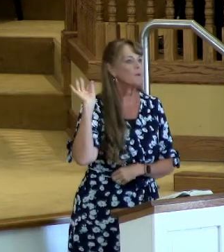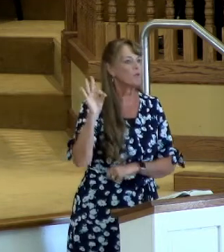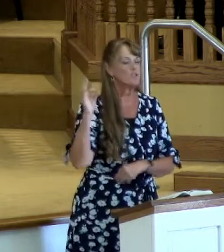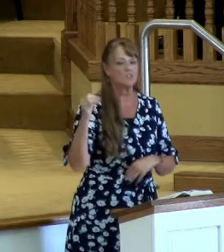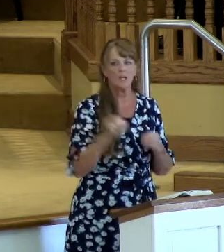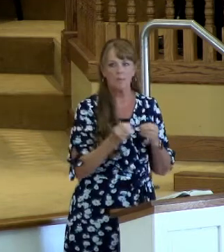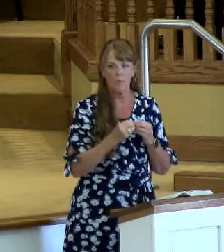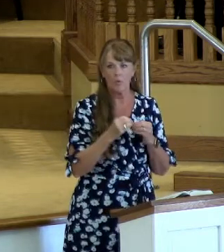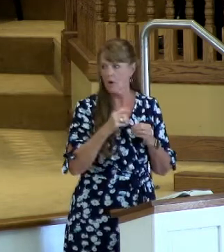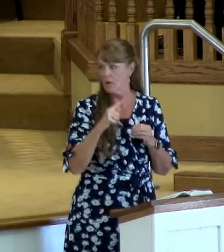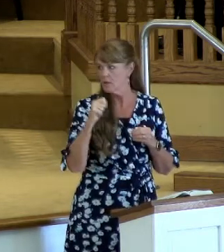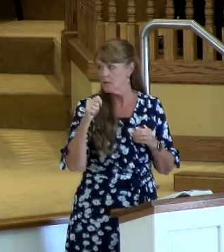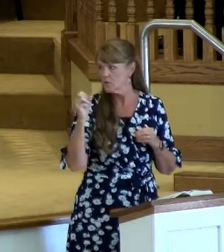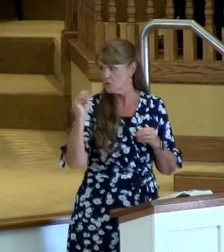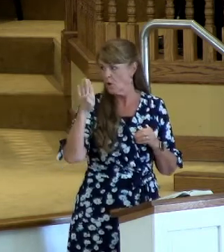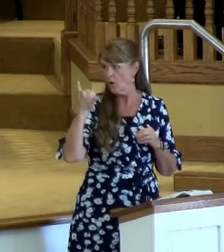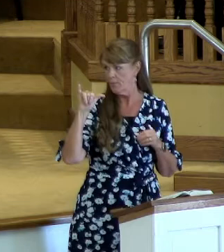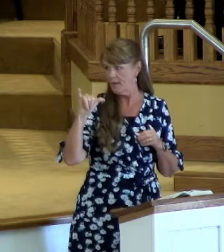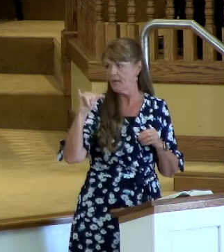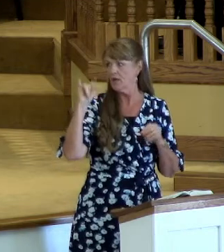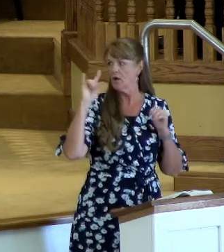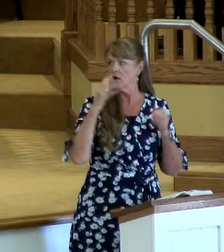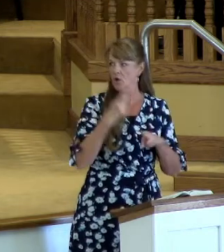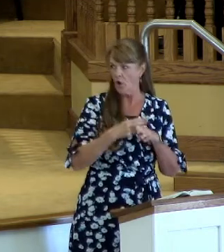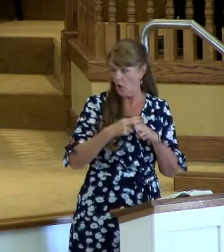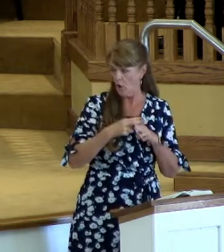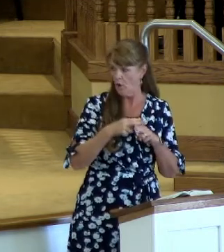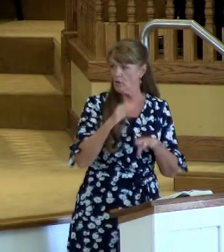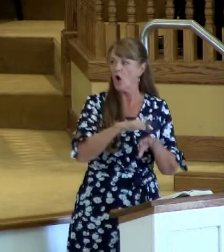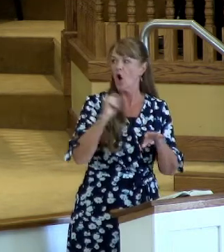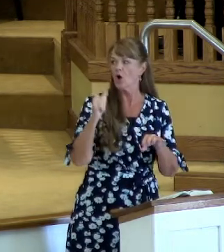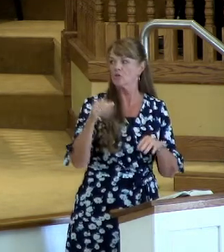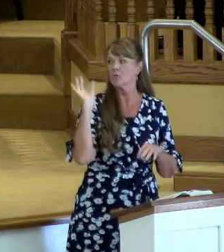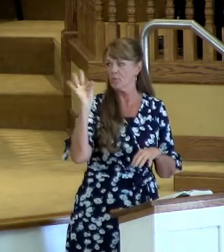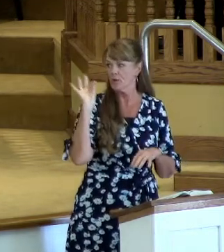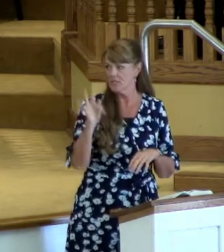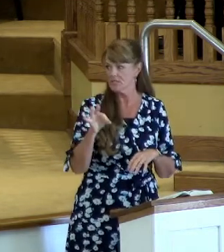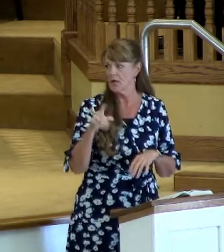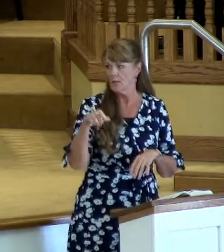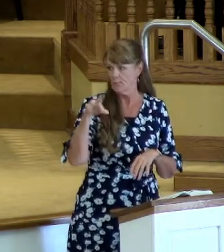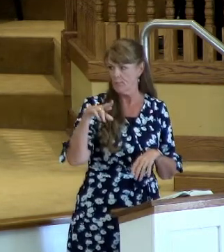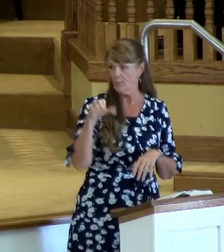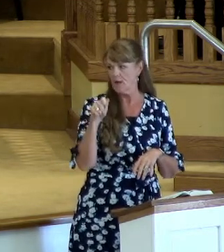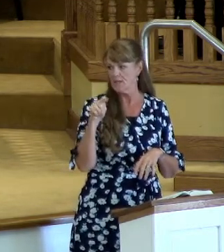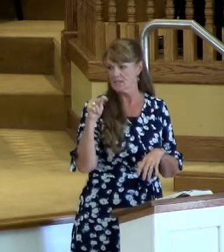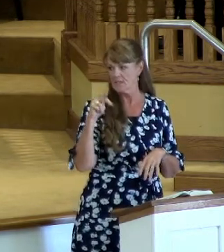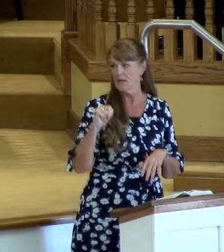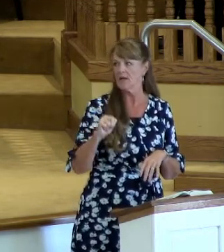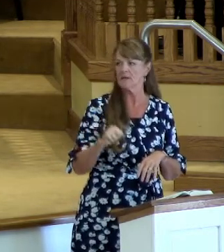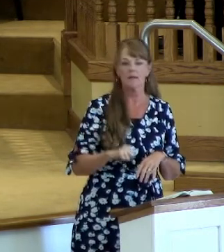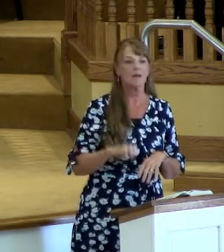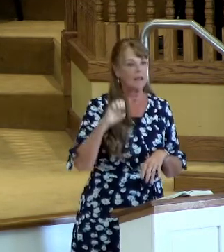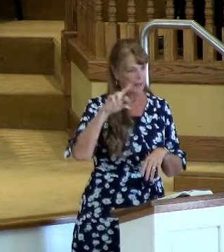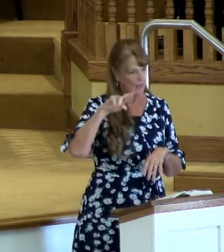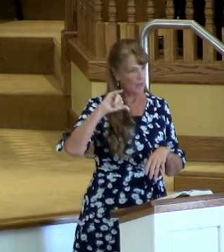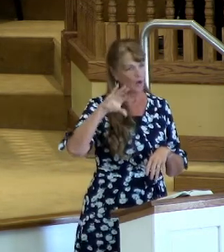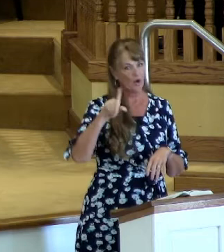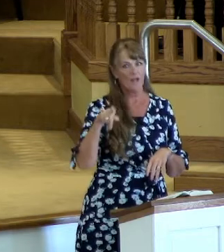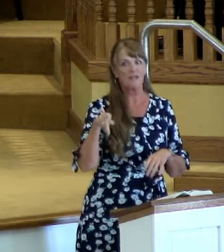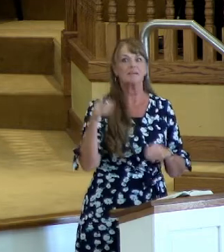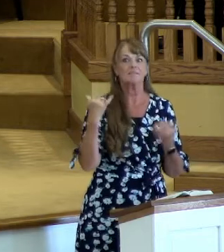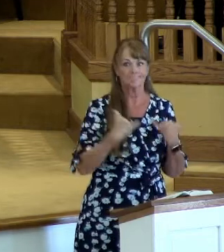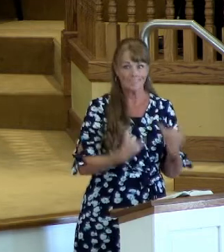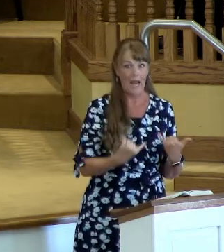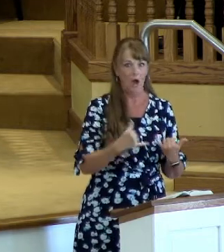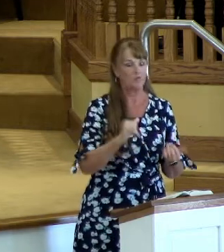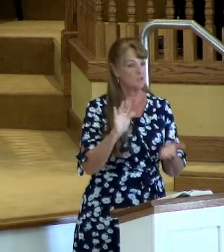goes. Toby got called to preach this summer. Preston, I think he'll have opportunities to preach too. Of course, Eric is in college now training, and the Branson